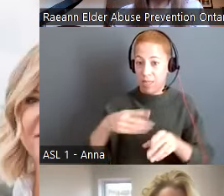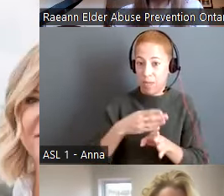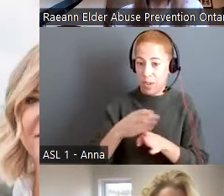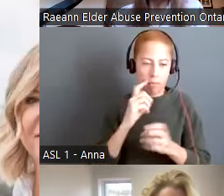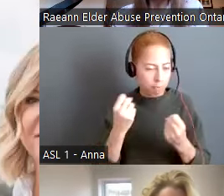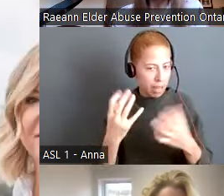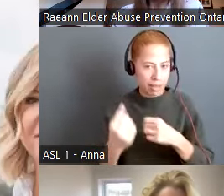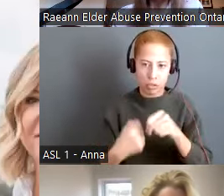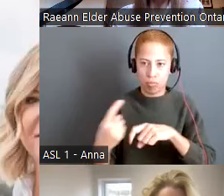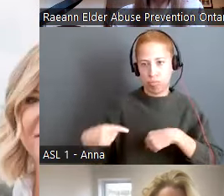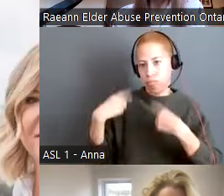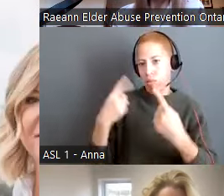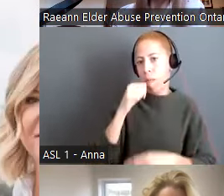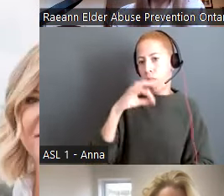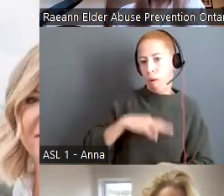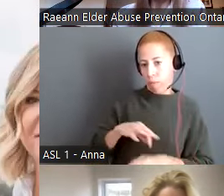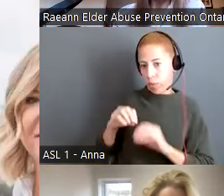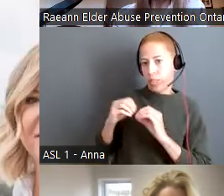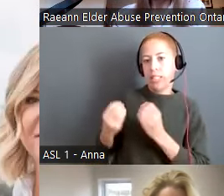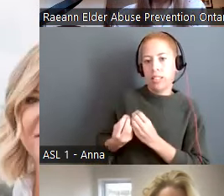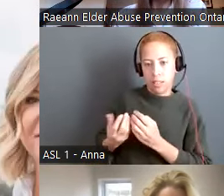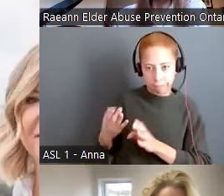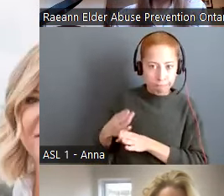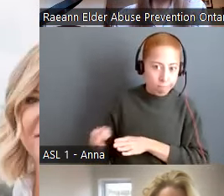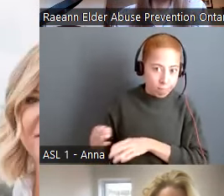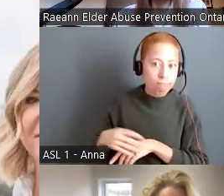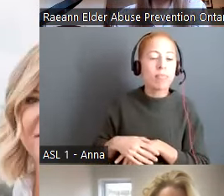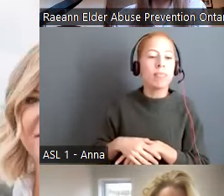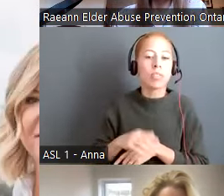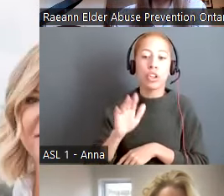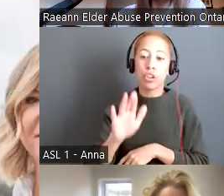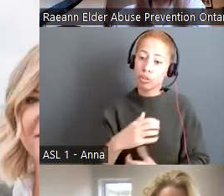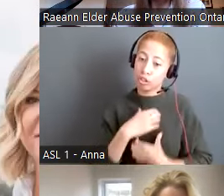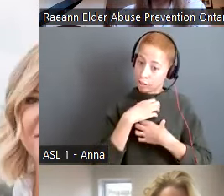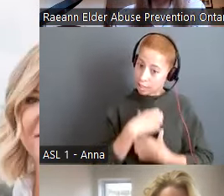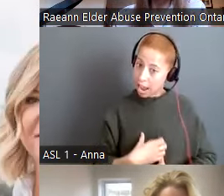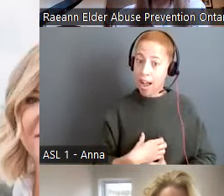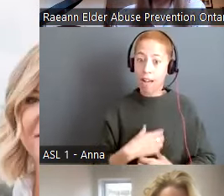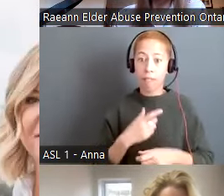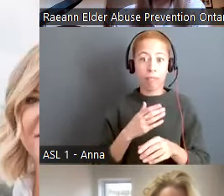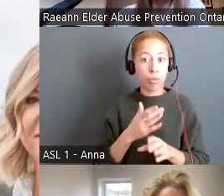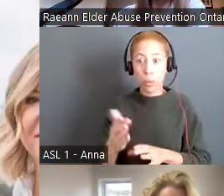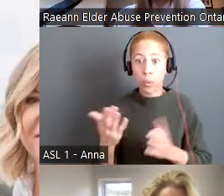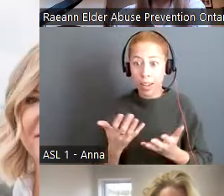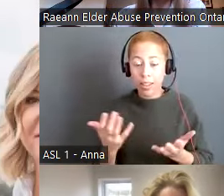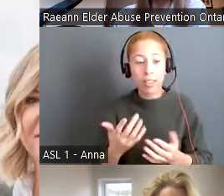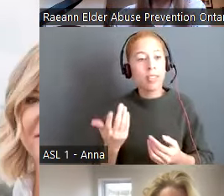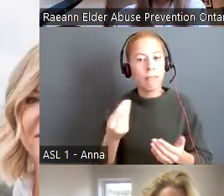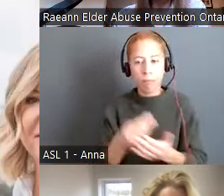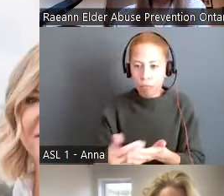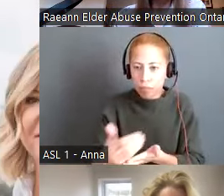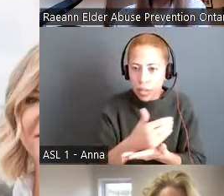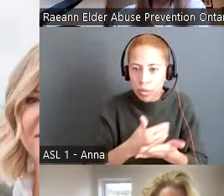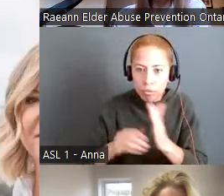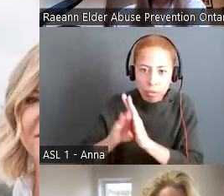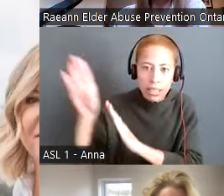within the nonprofit sector. And Kathy's drive comes through the innovation through fundraising and